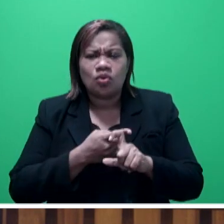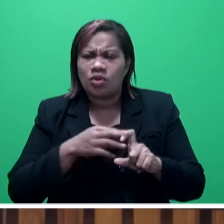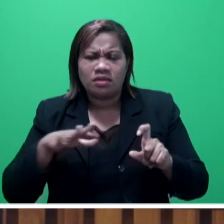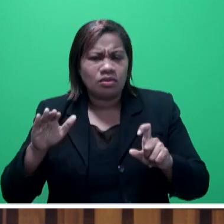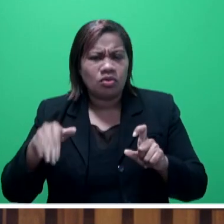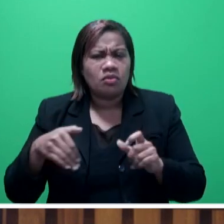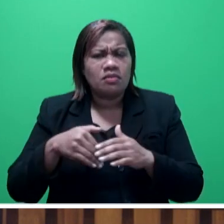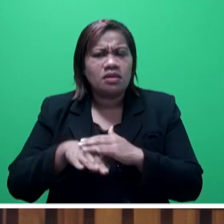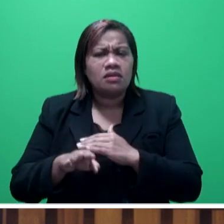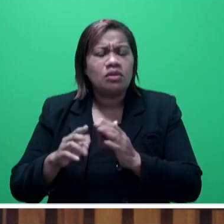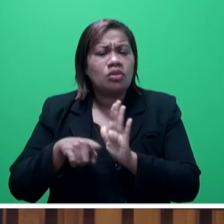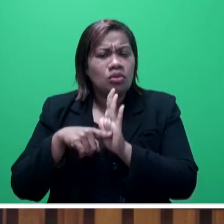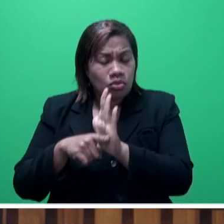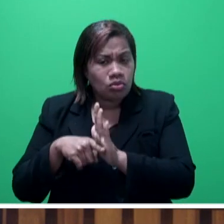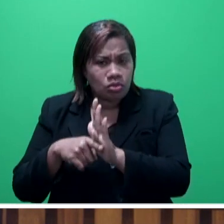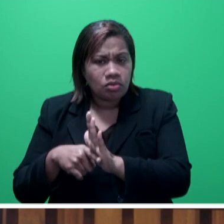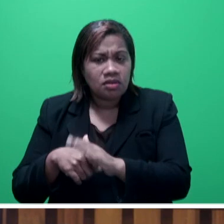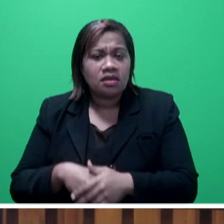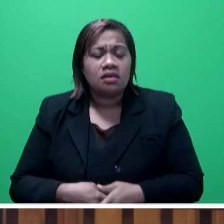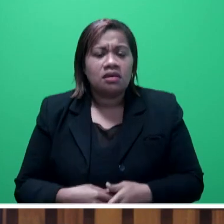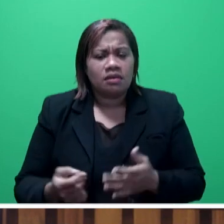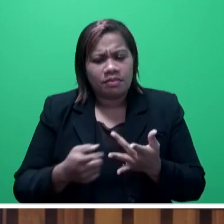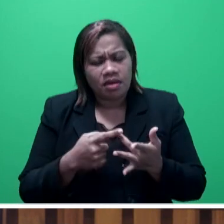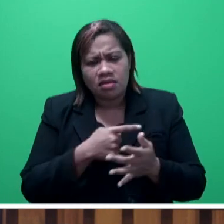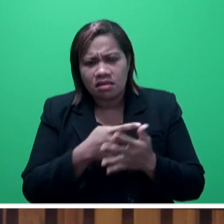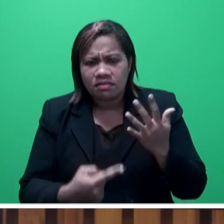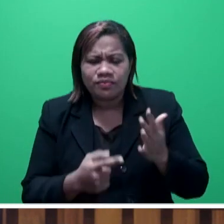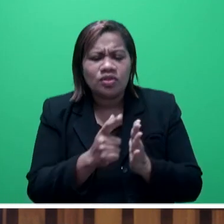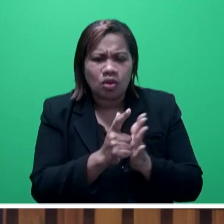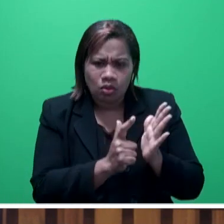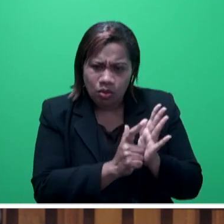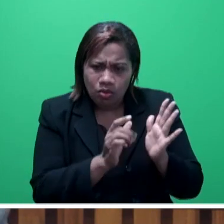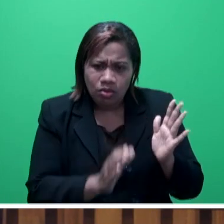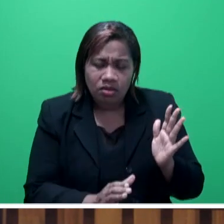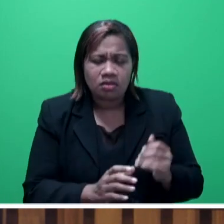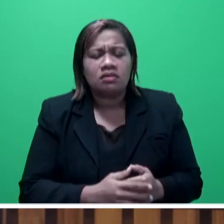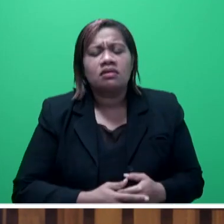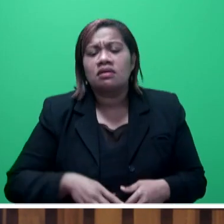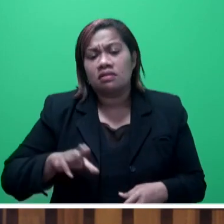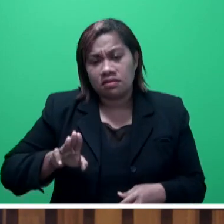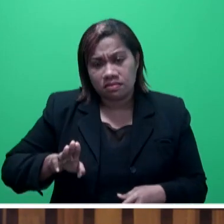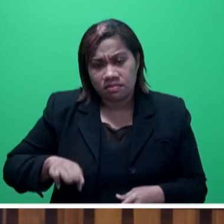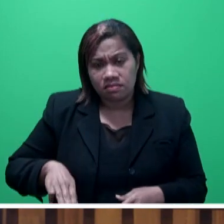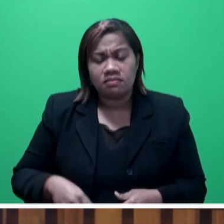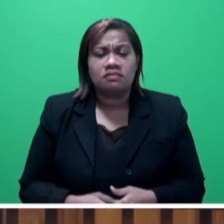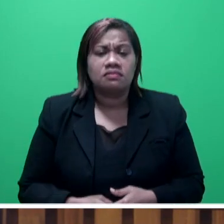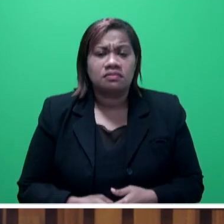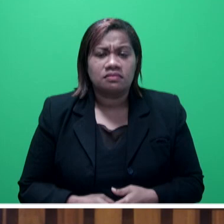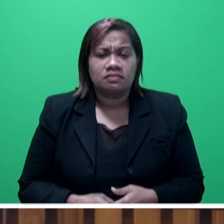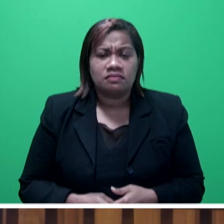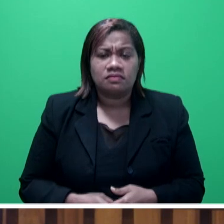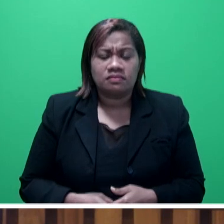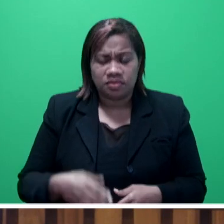Florence Takinana, who's a lawyer by profession and a member of the real estate fraternity.